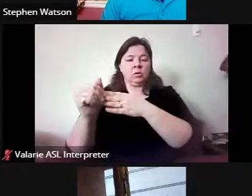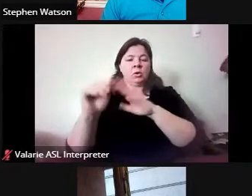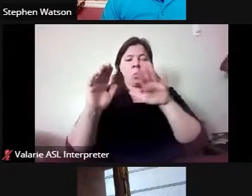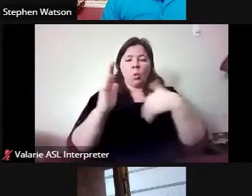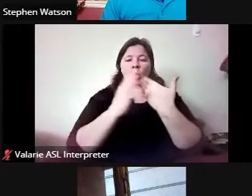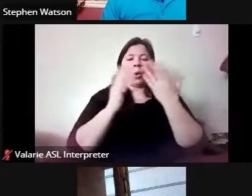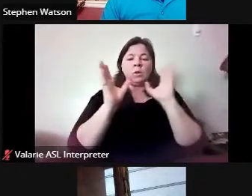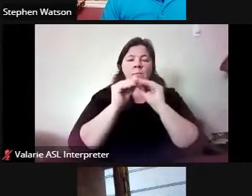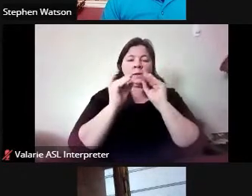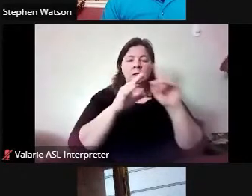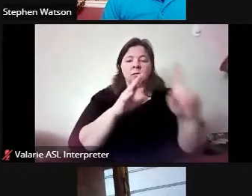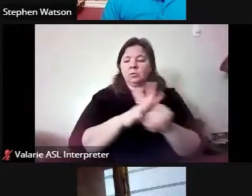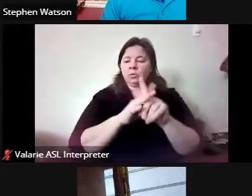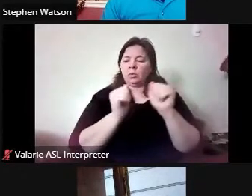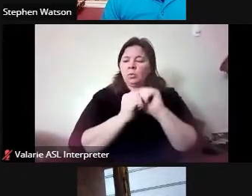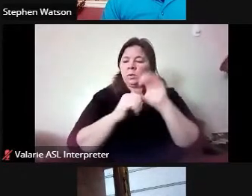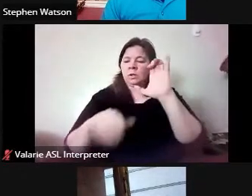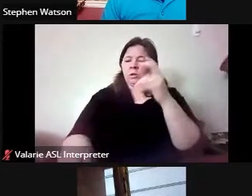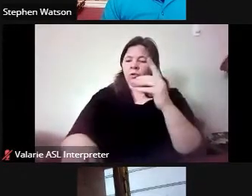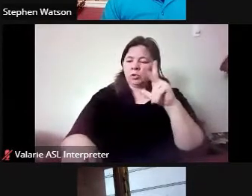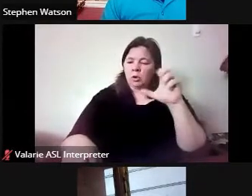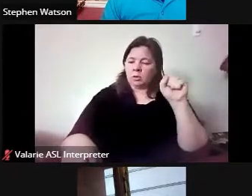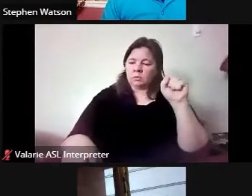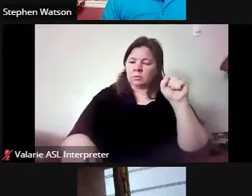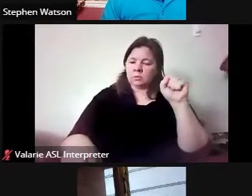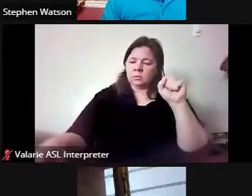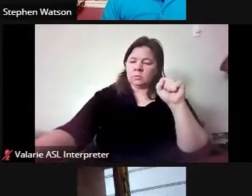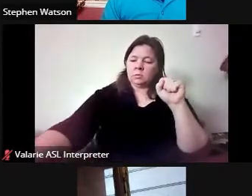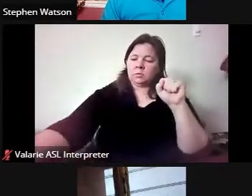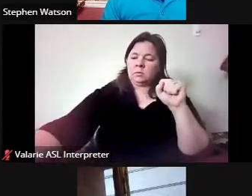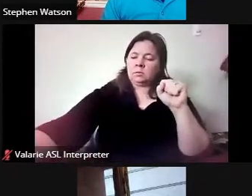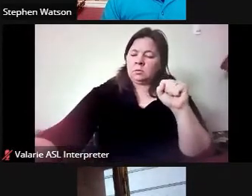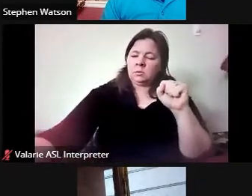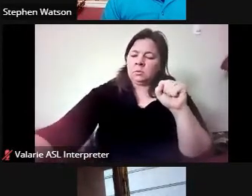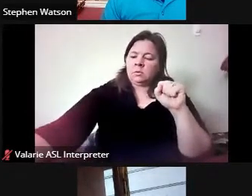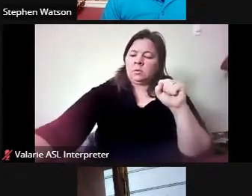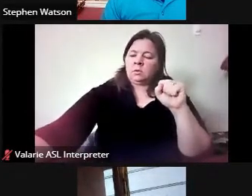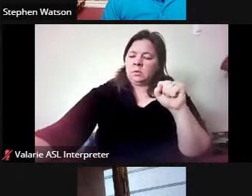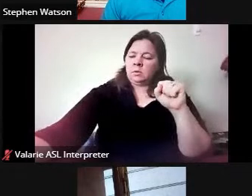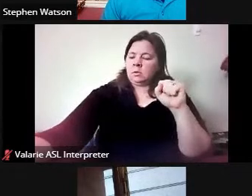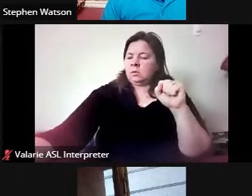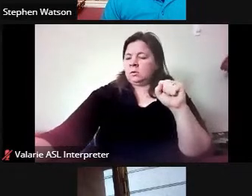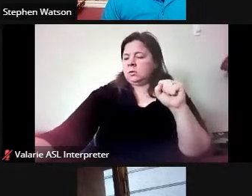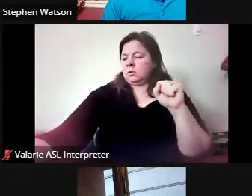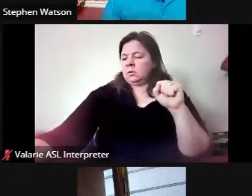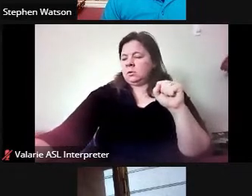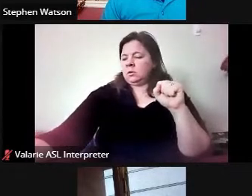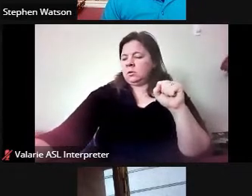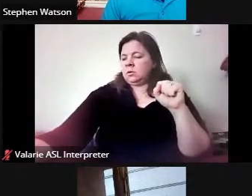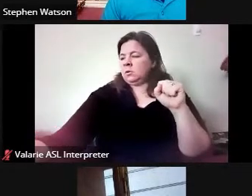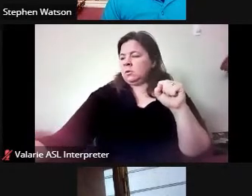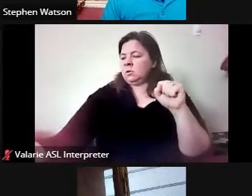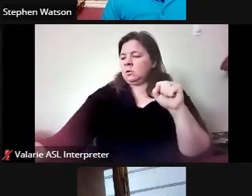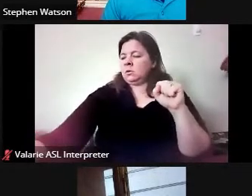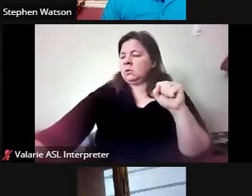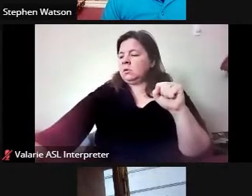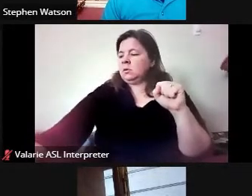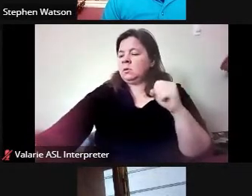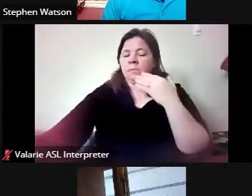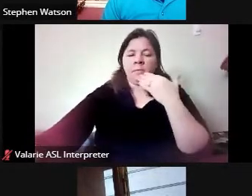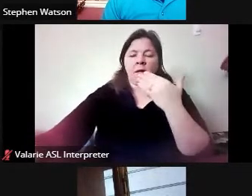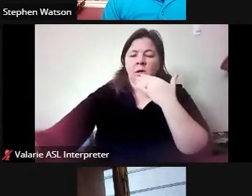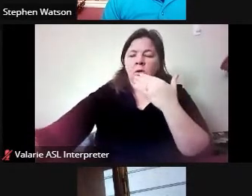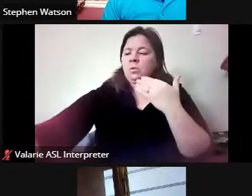meetings and with Charles and Dr. Emlet and Dr. Mulder. Thank you. Okay, thank